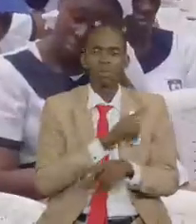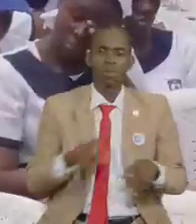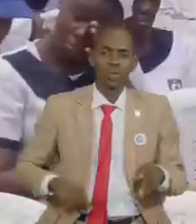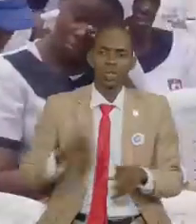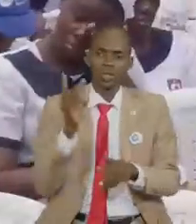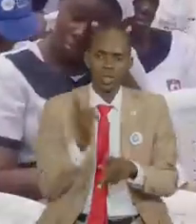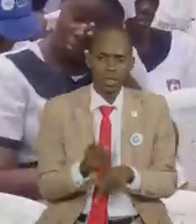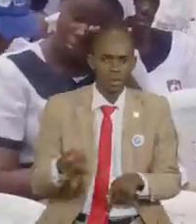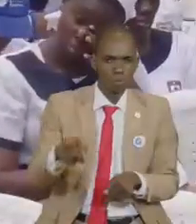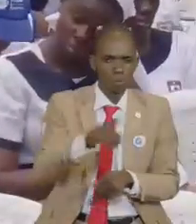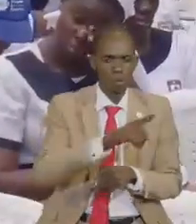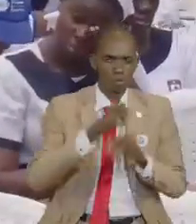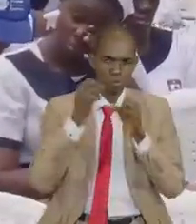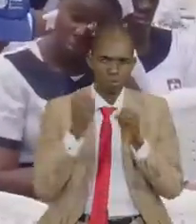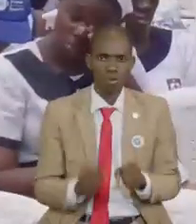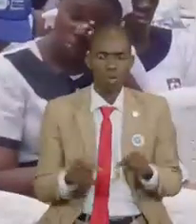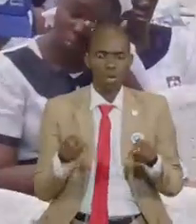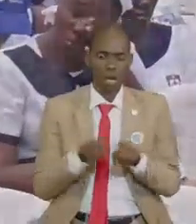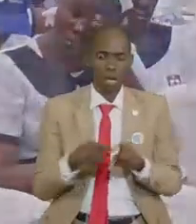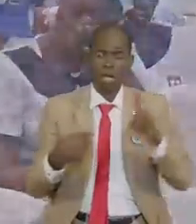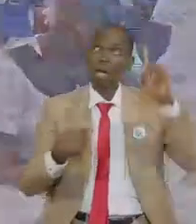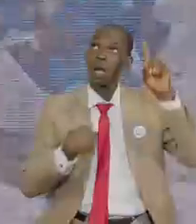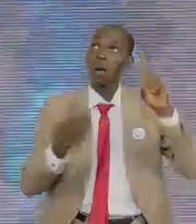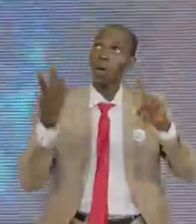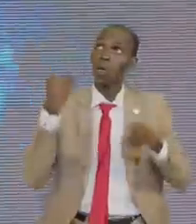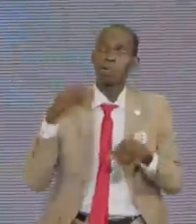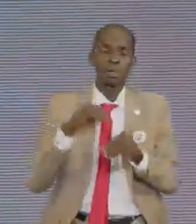straight as I was when I was in the world.